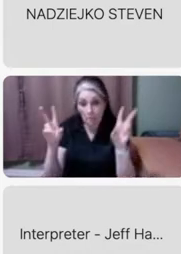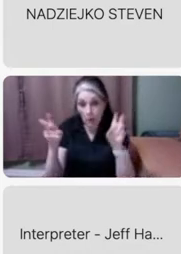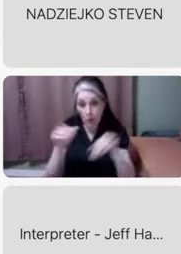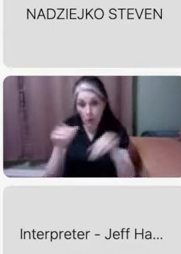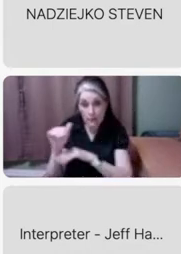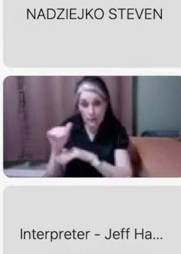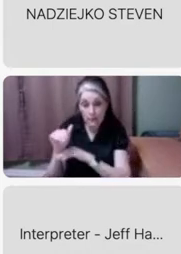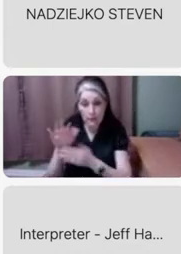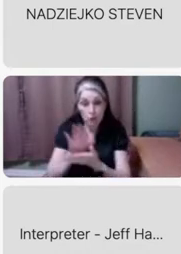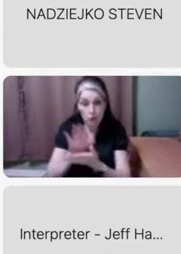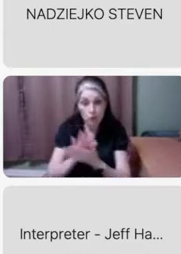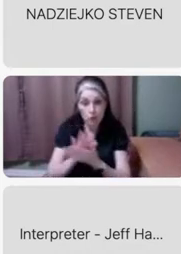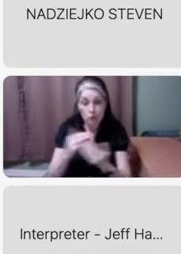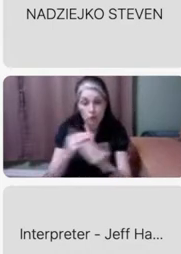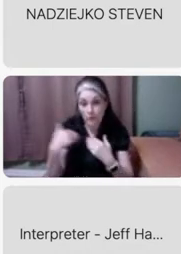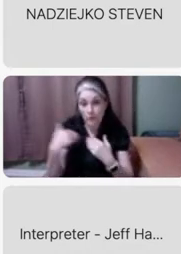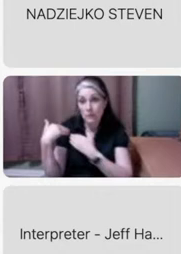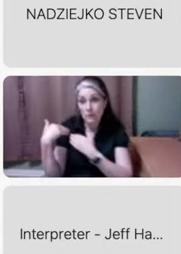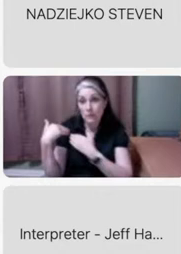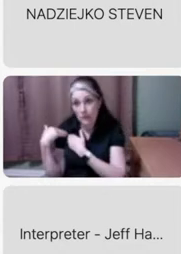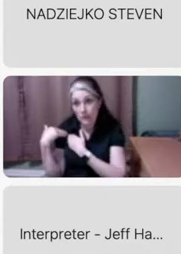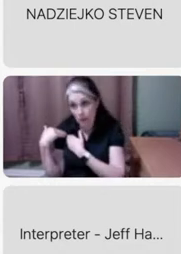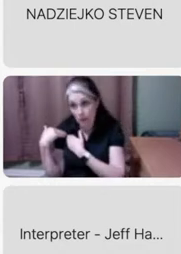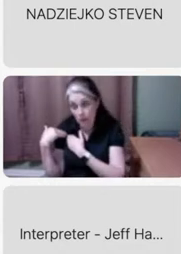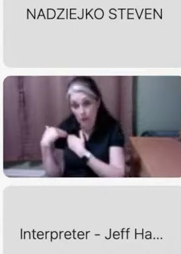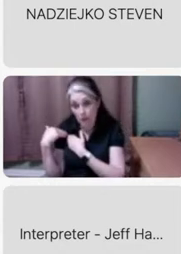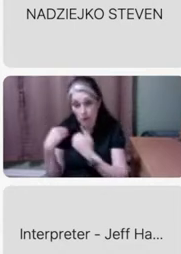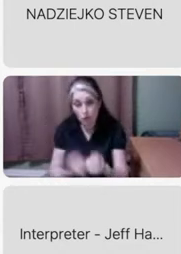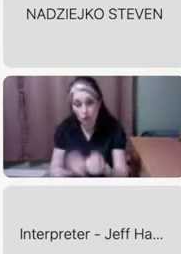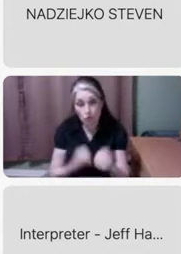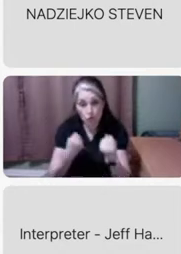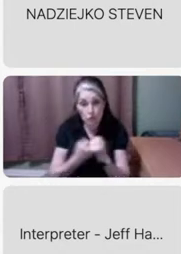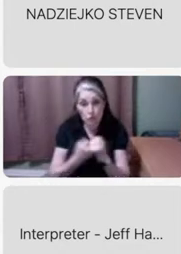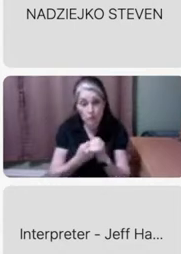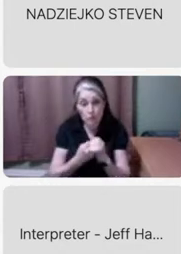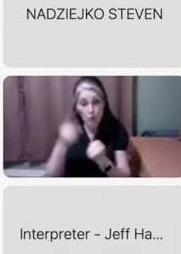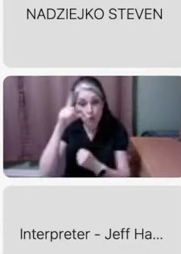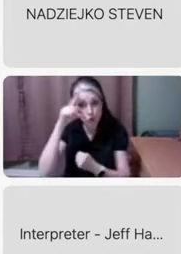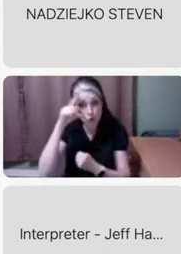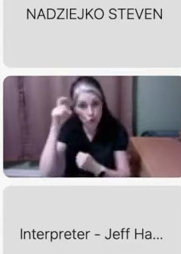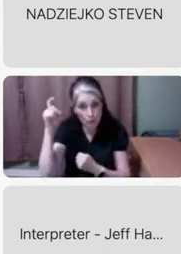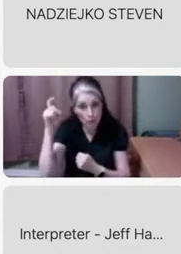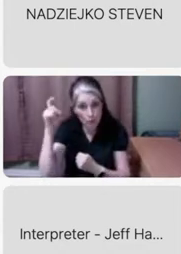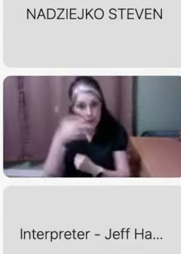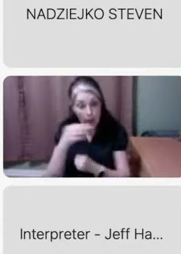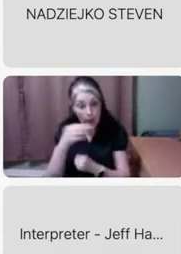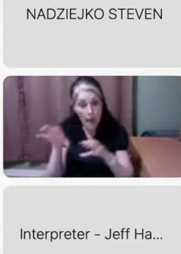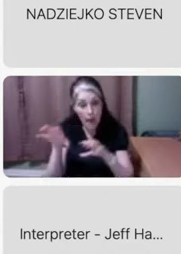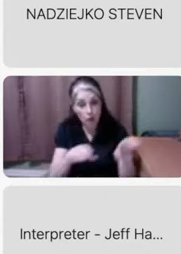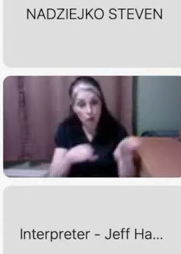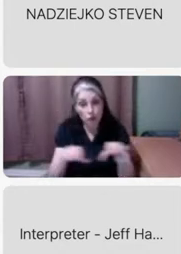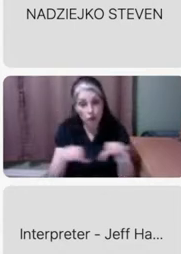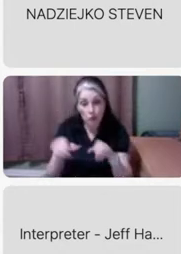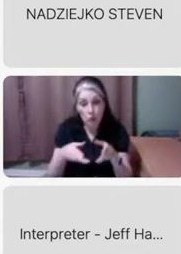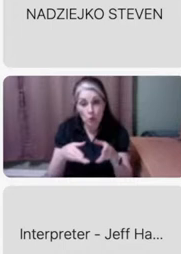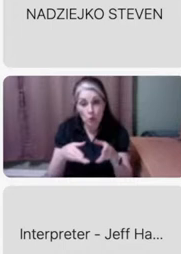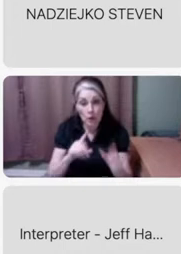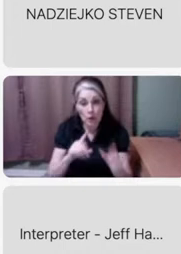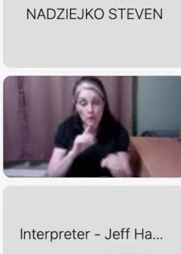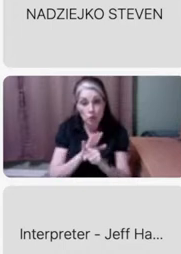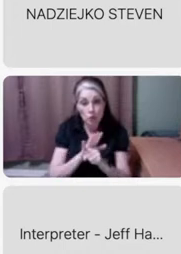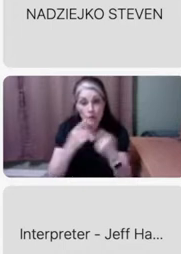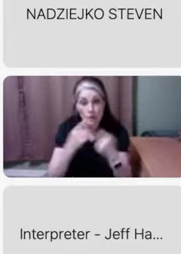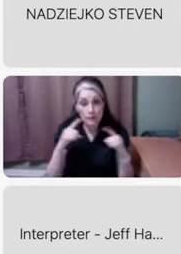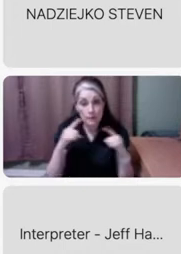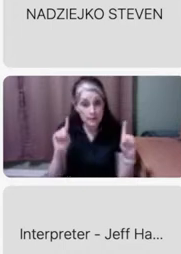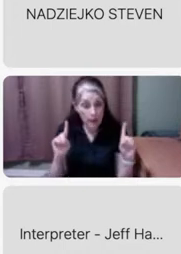responsibility to support dreaming and doing in ways that ensure the success of all